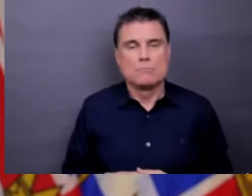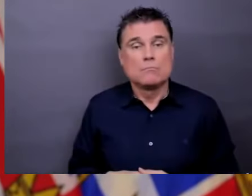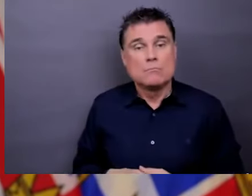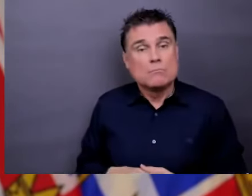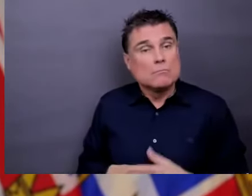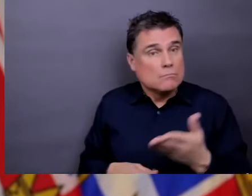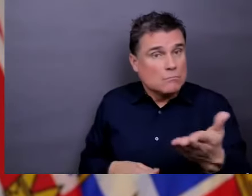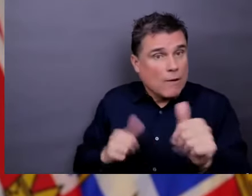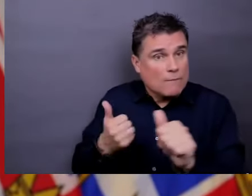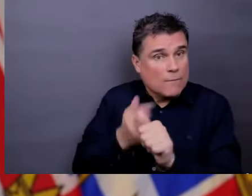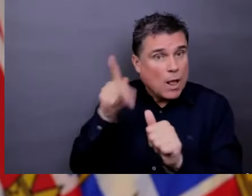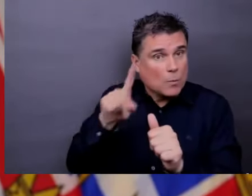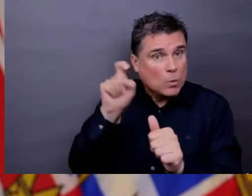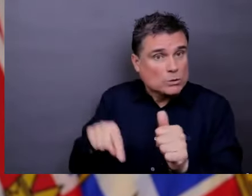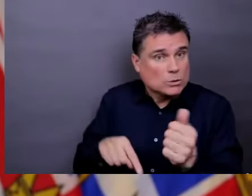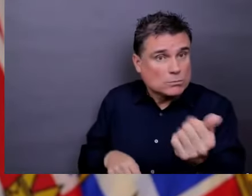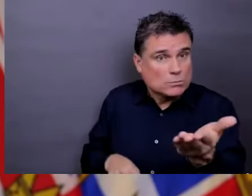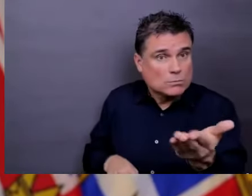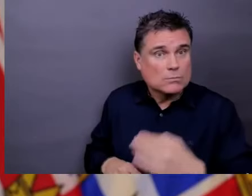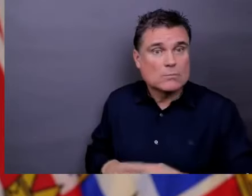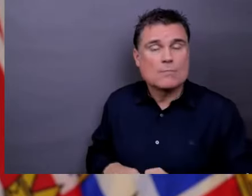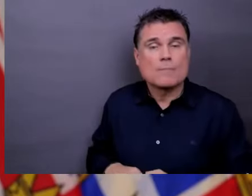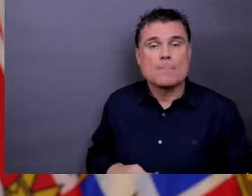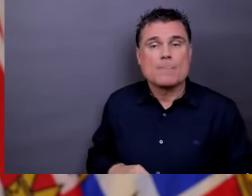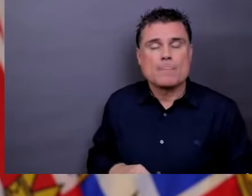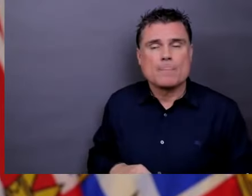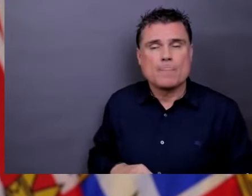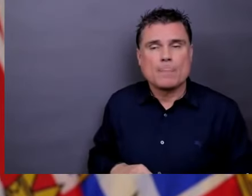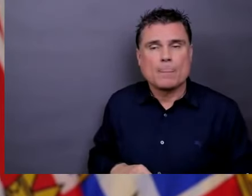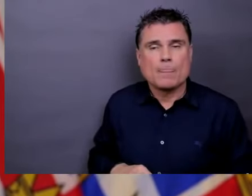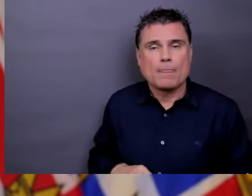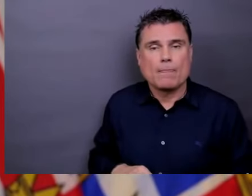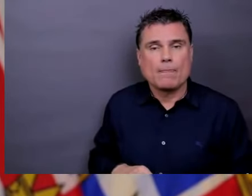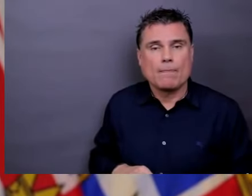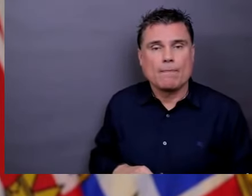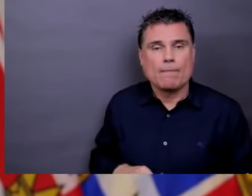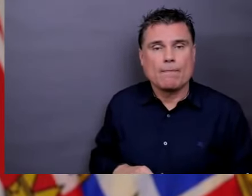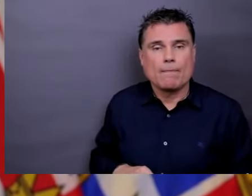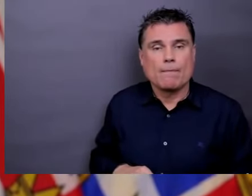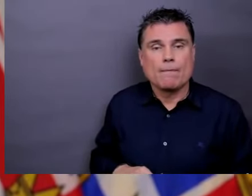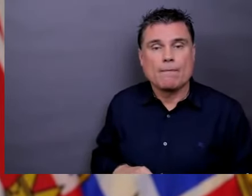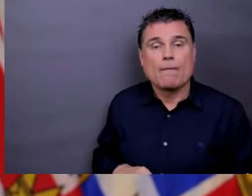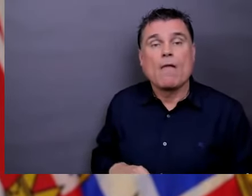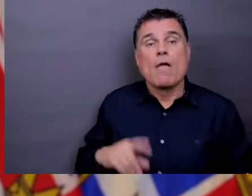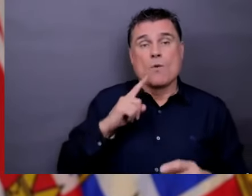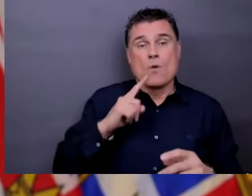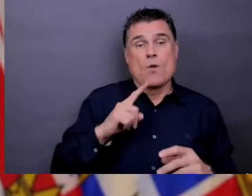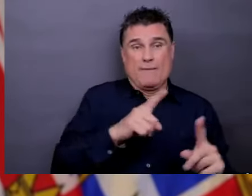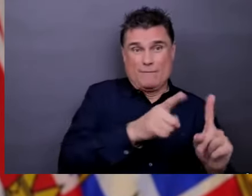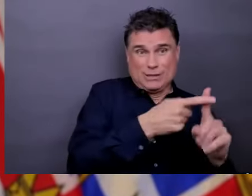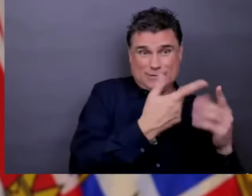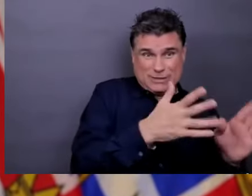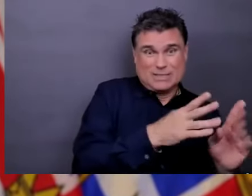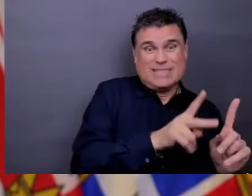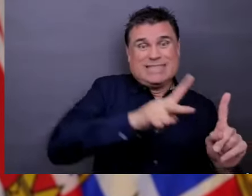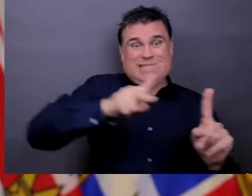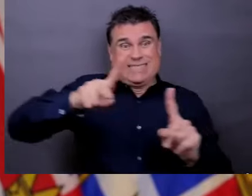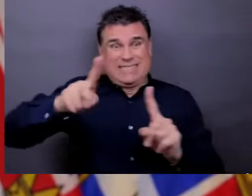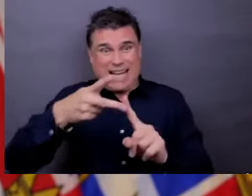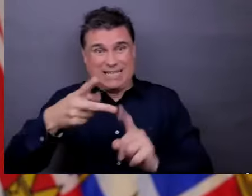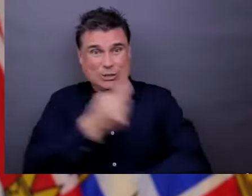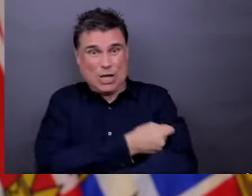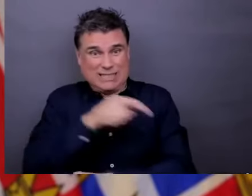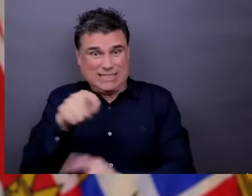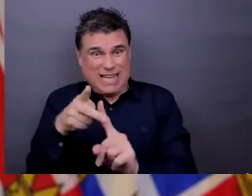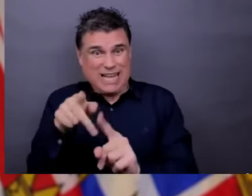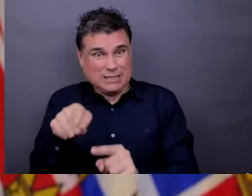facilities and whether you're giving any priority for those second doses to long-term care homes that are experiencing an outbreak.